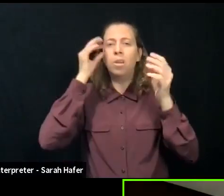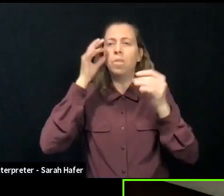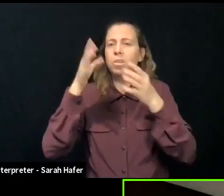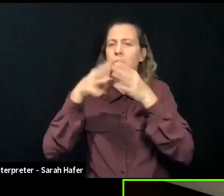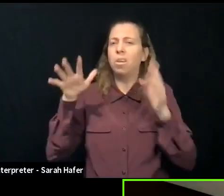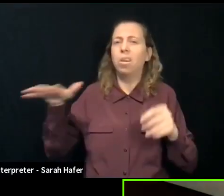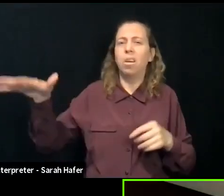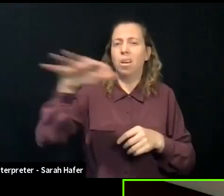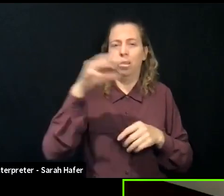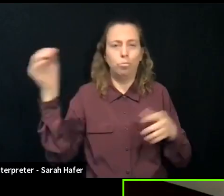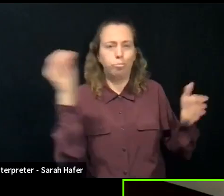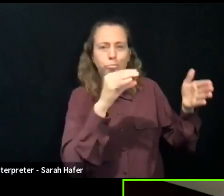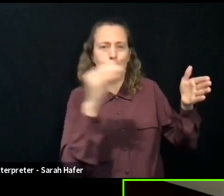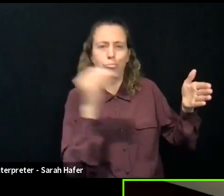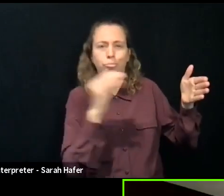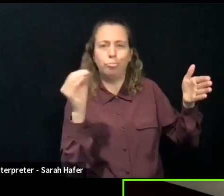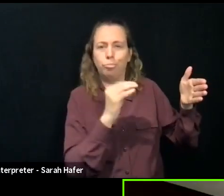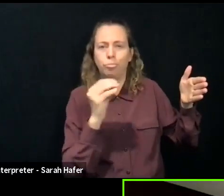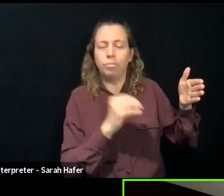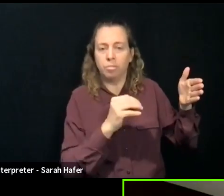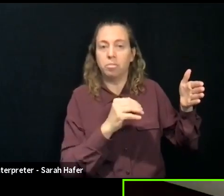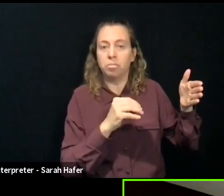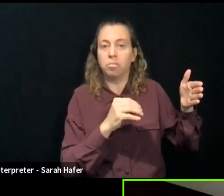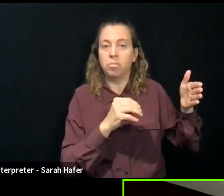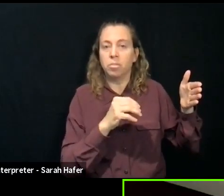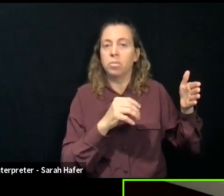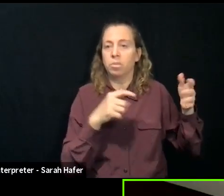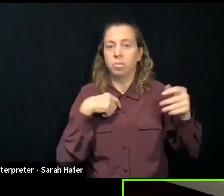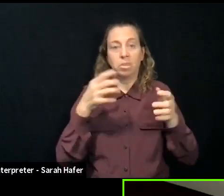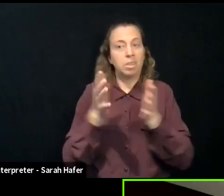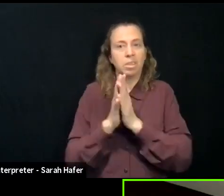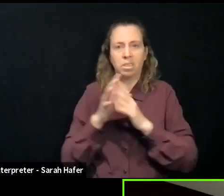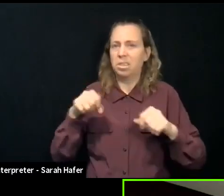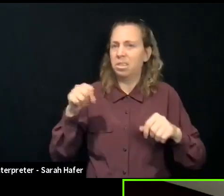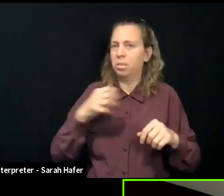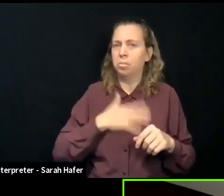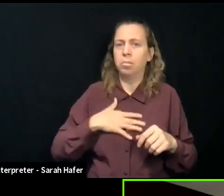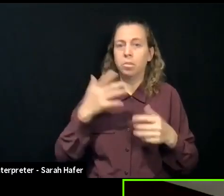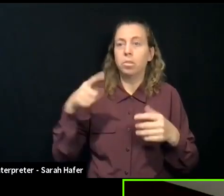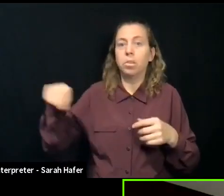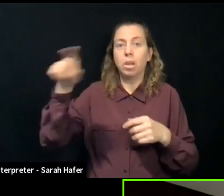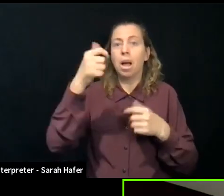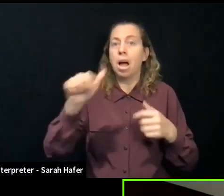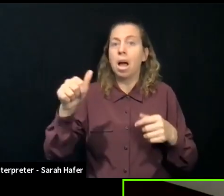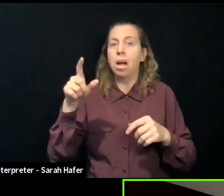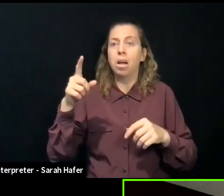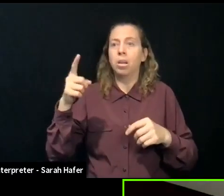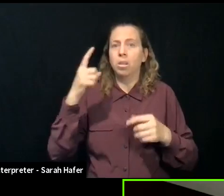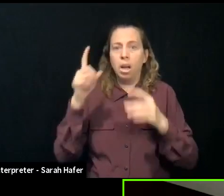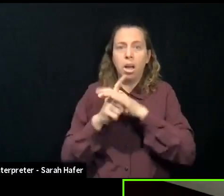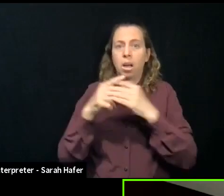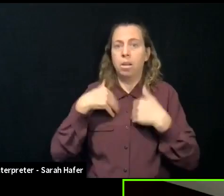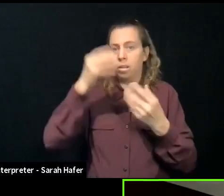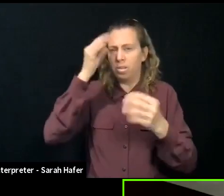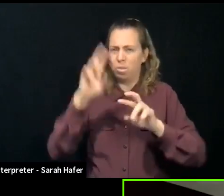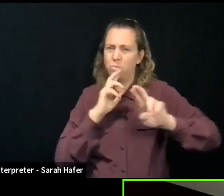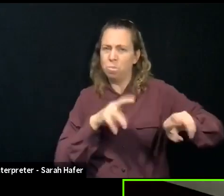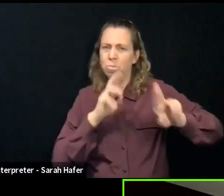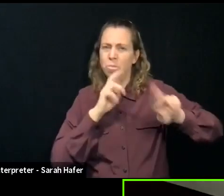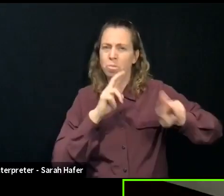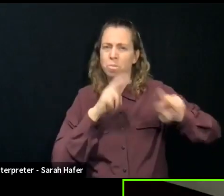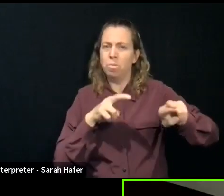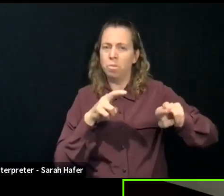their data to GISAID. So it's not a perfect process. It takes sometimes more